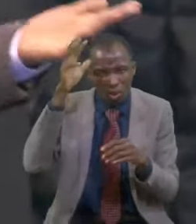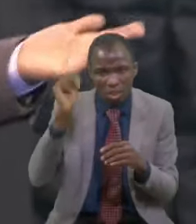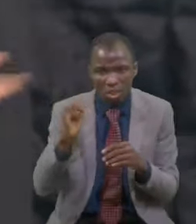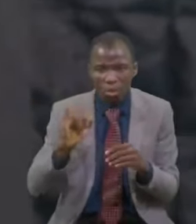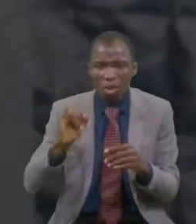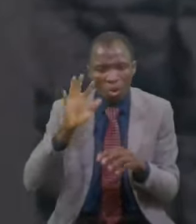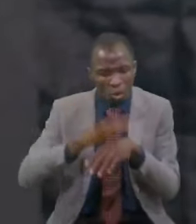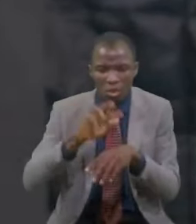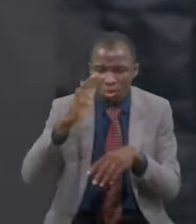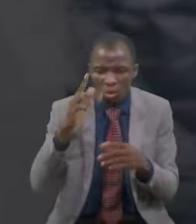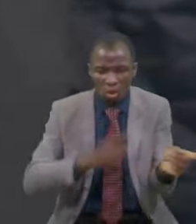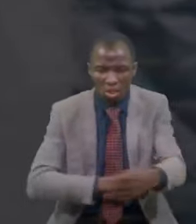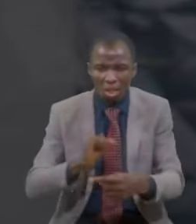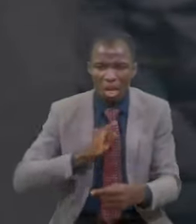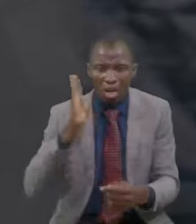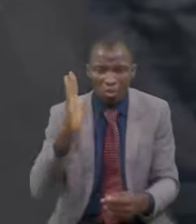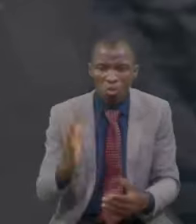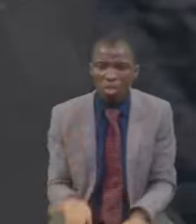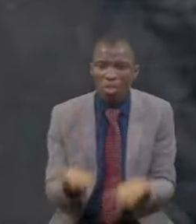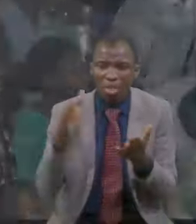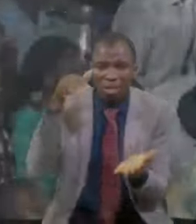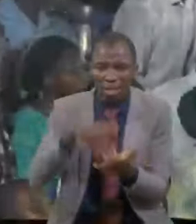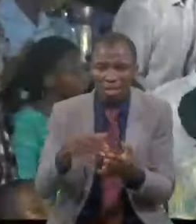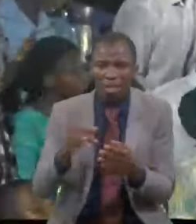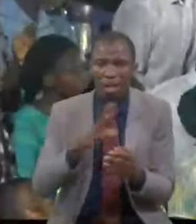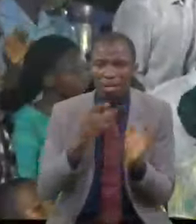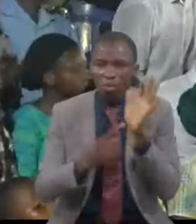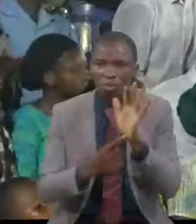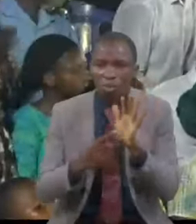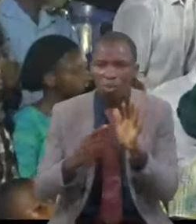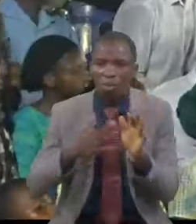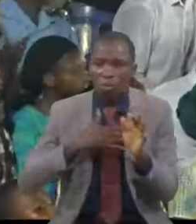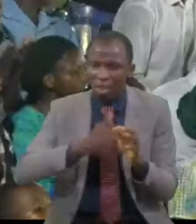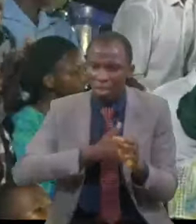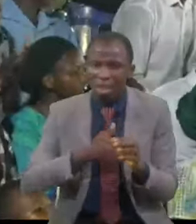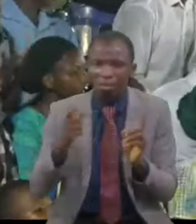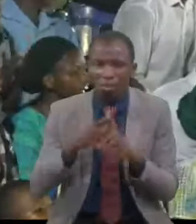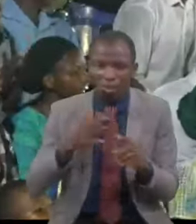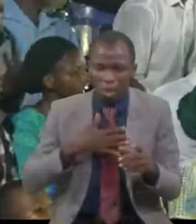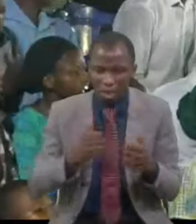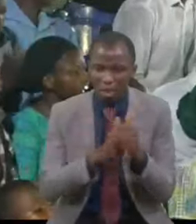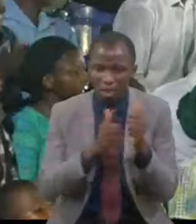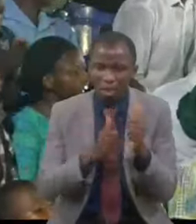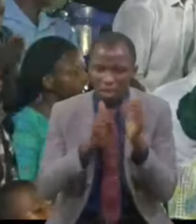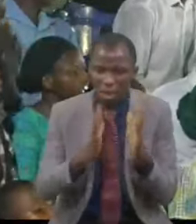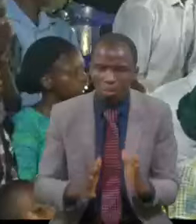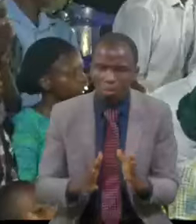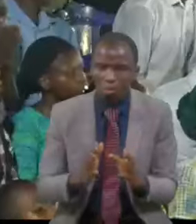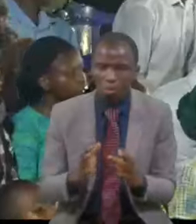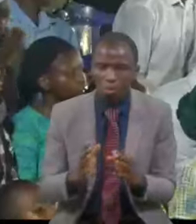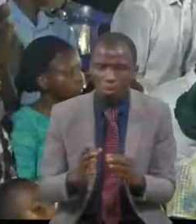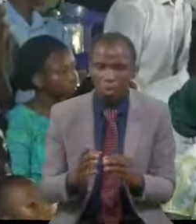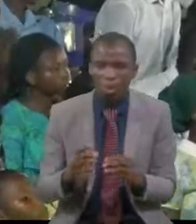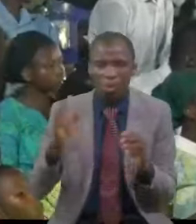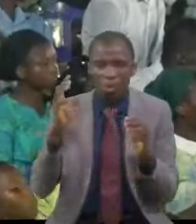then after showing myself to all my disciples, 40 days with infallible proof, I